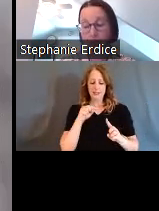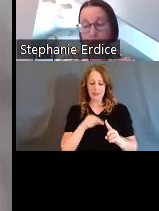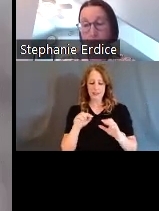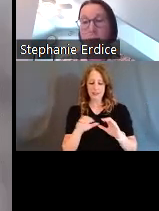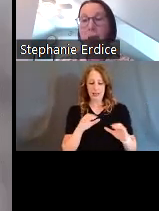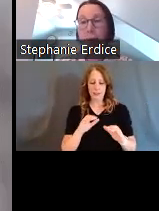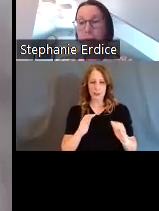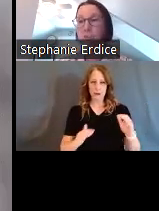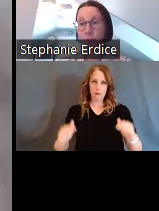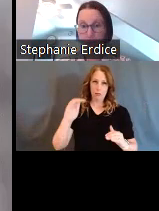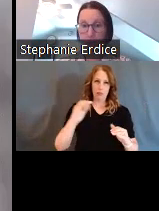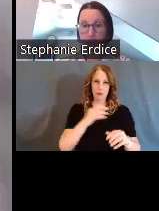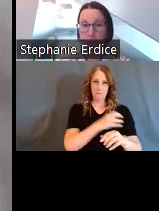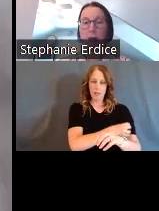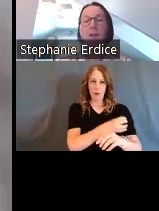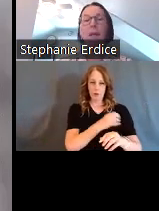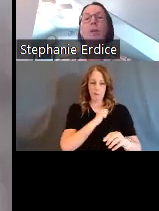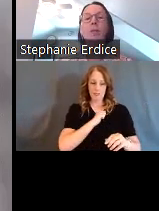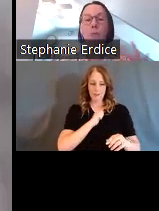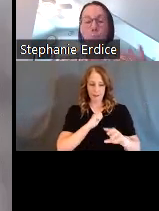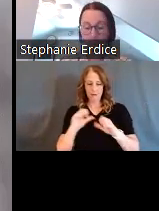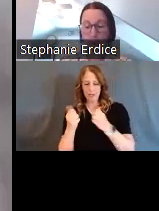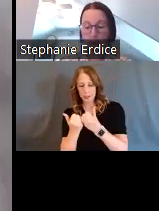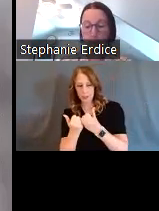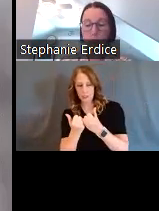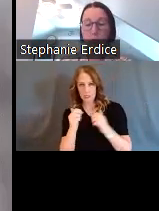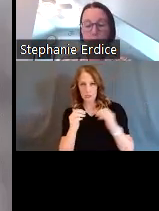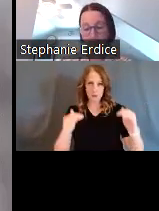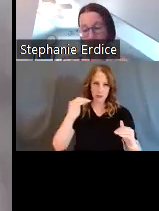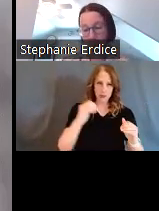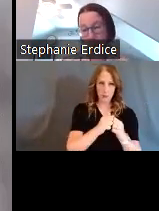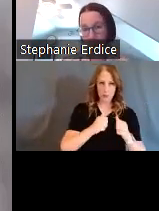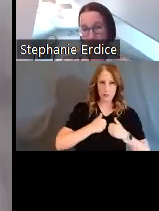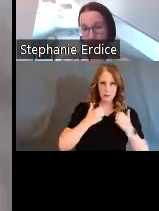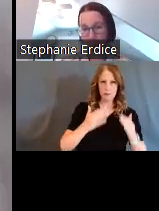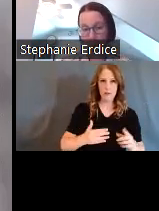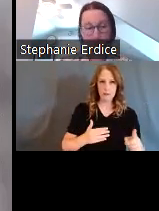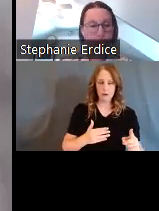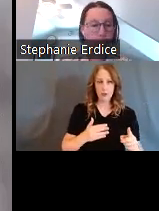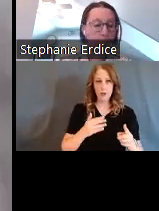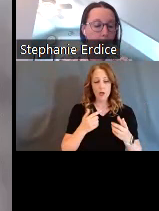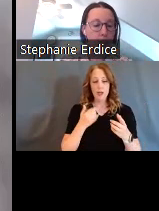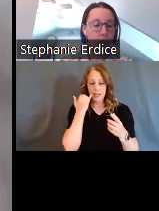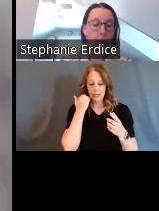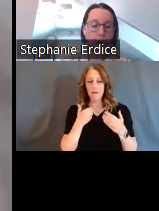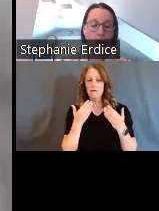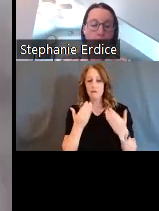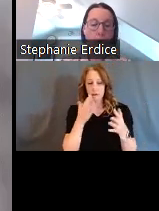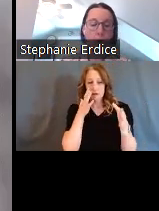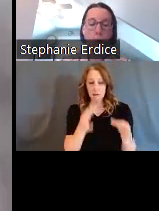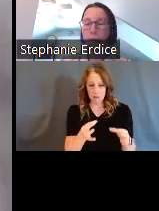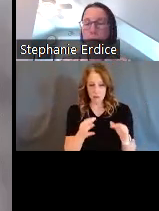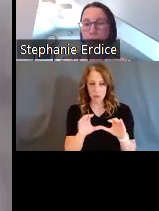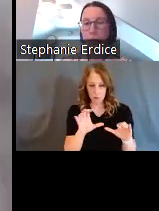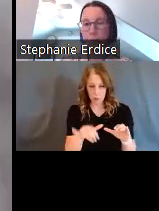my agency and the survivor? Like what I want to do, is this going to upset the balance of power? And so we have